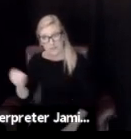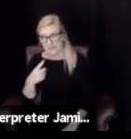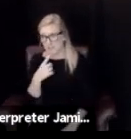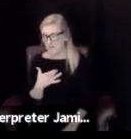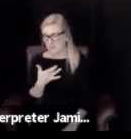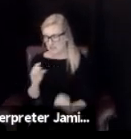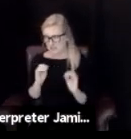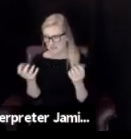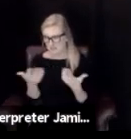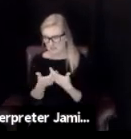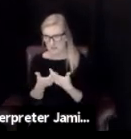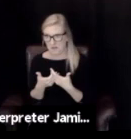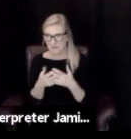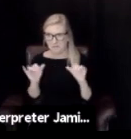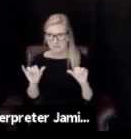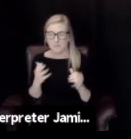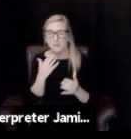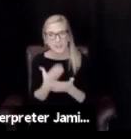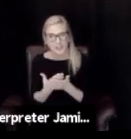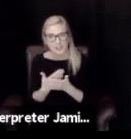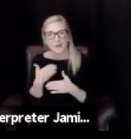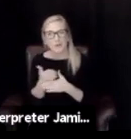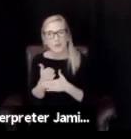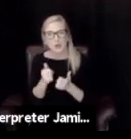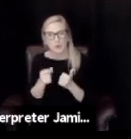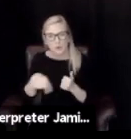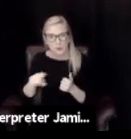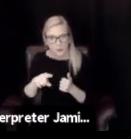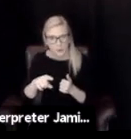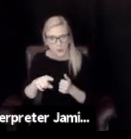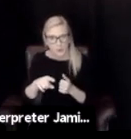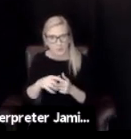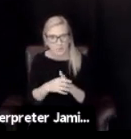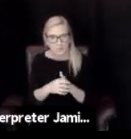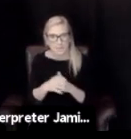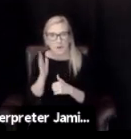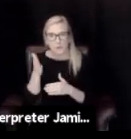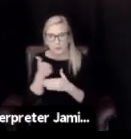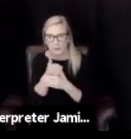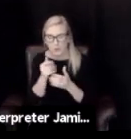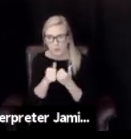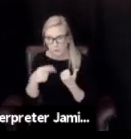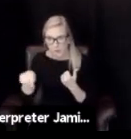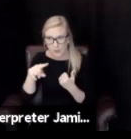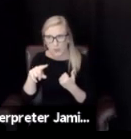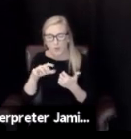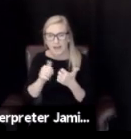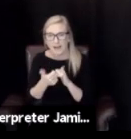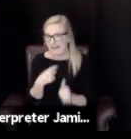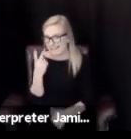categories, very good. I will share with you, I will share with you how I see